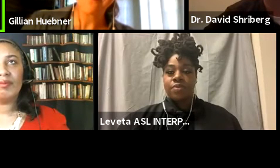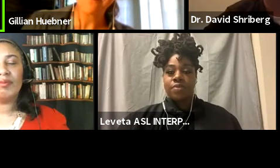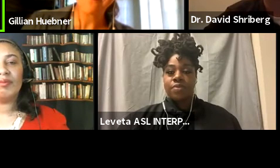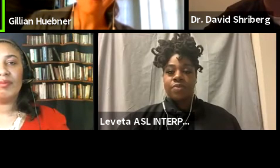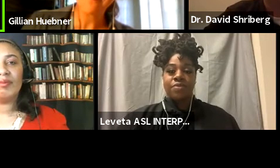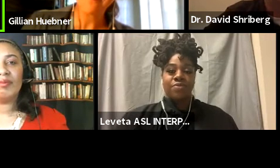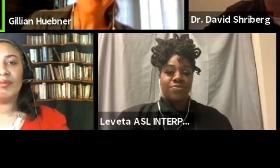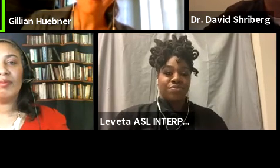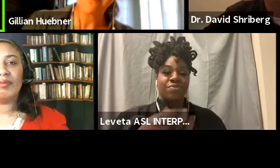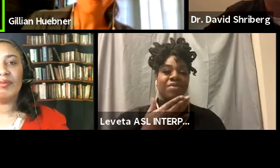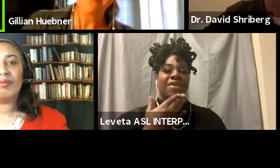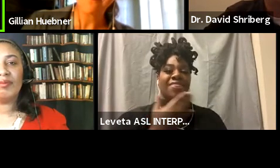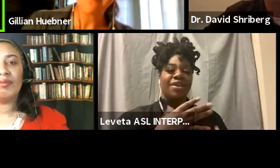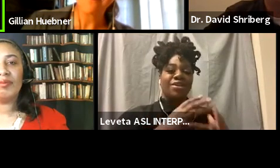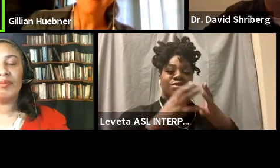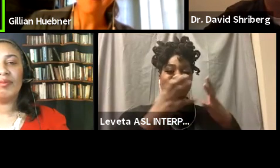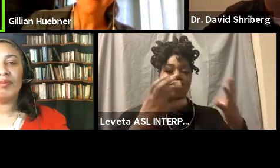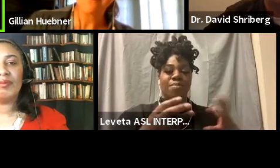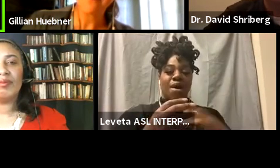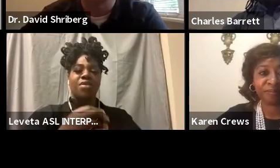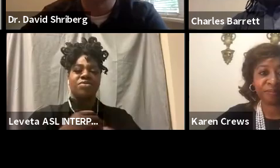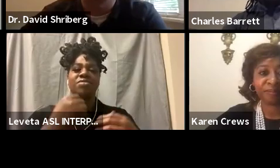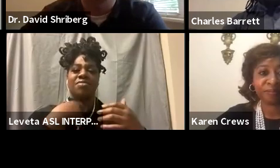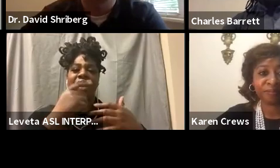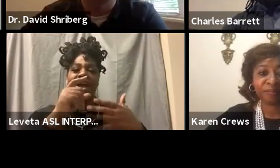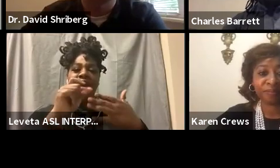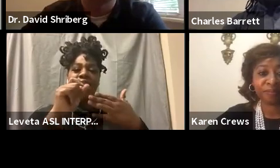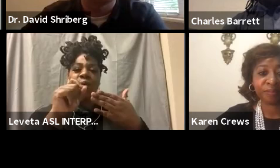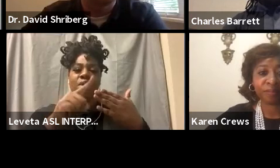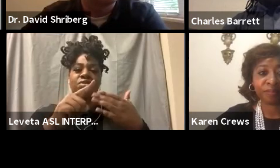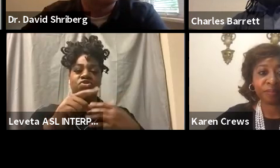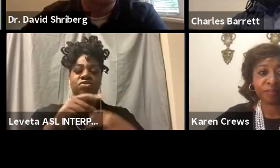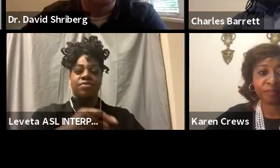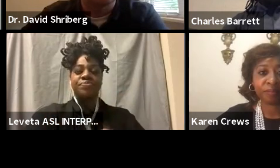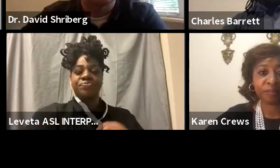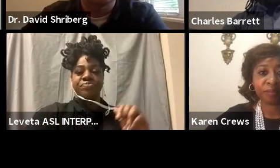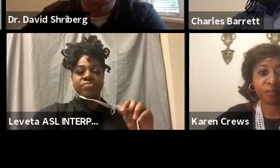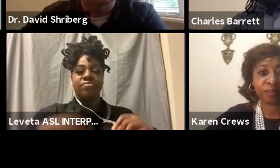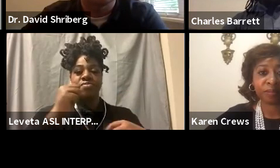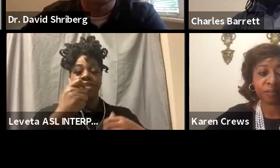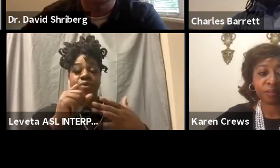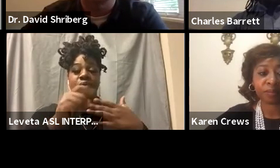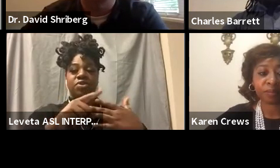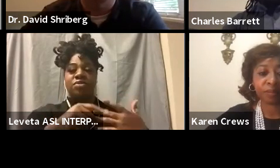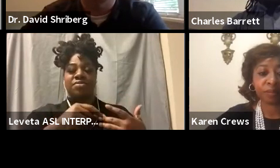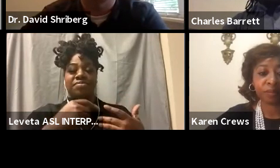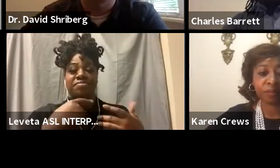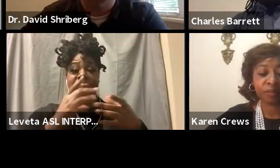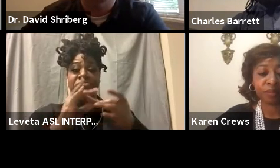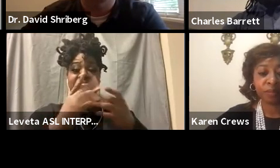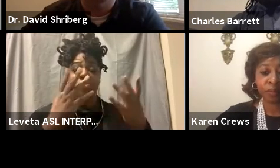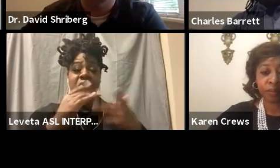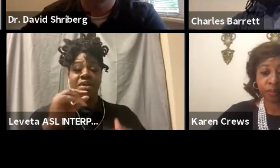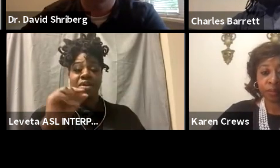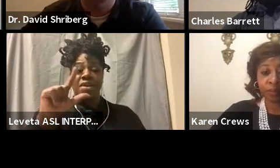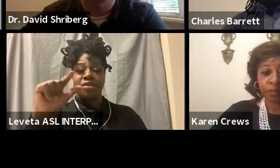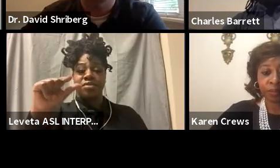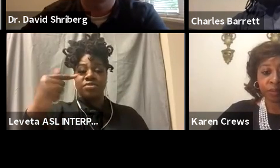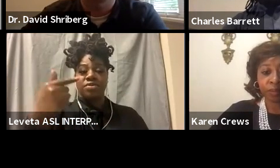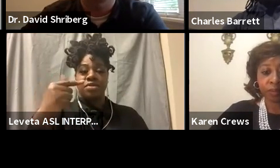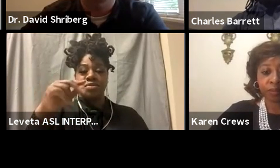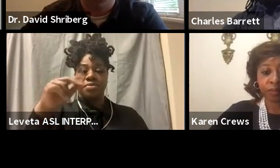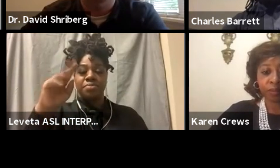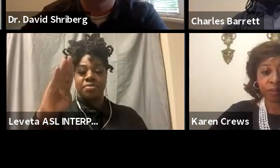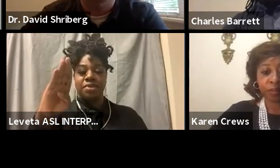Thank you so much. There was a question that was posed to us as well. It says, within the LGBTQ plus community, how big